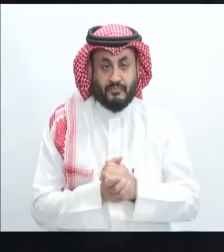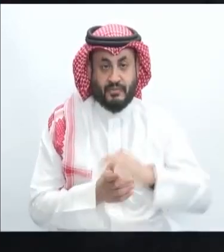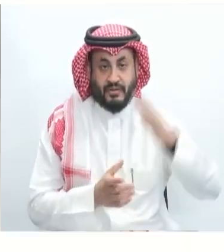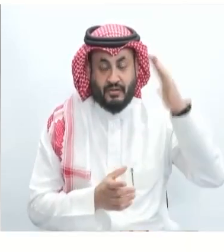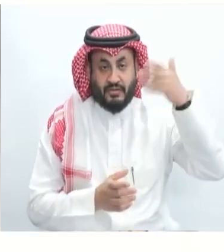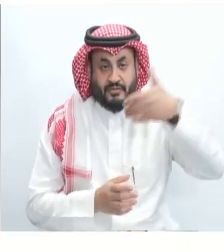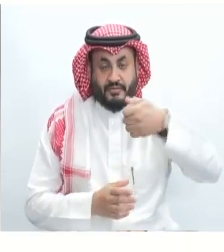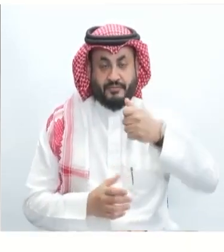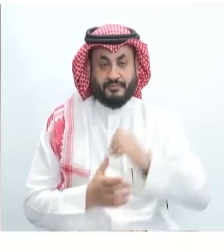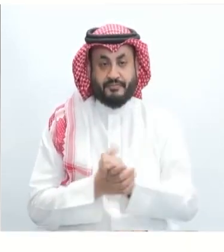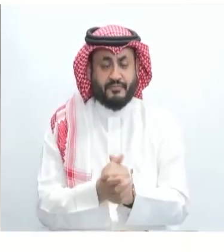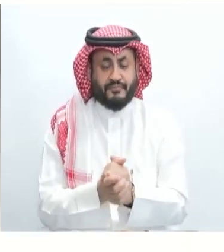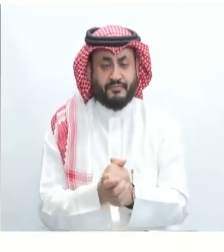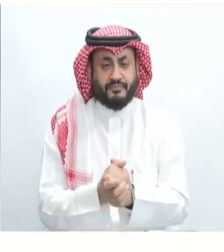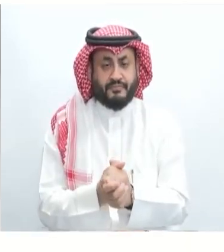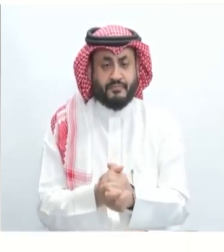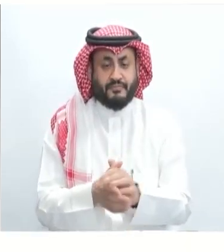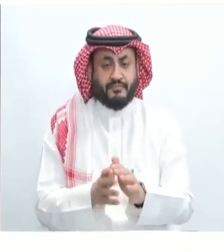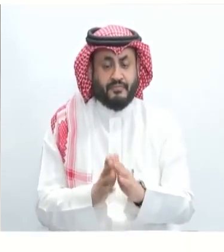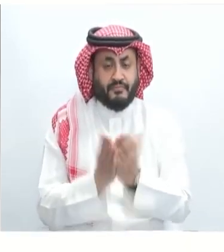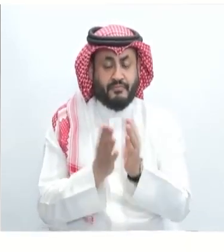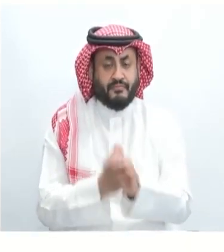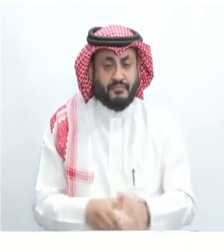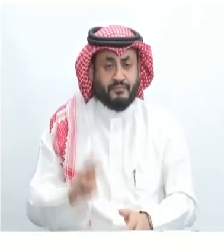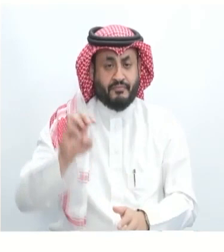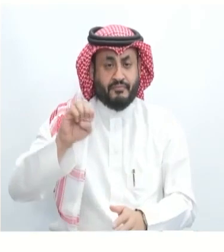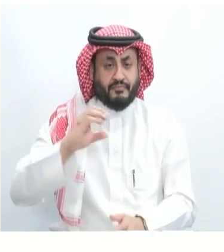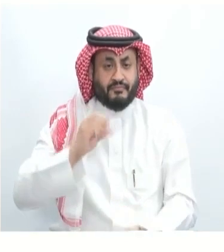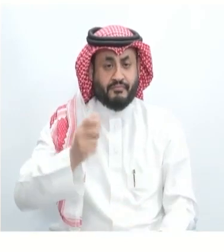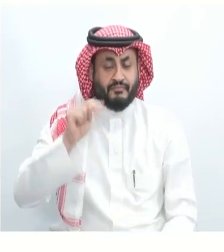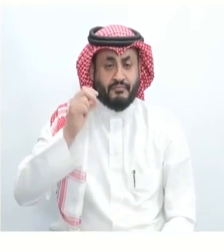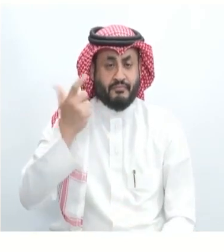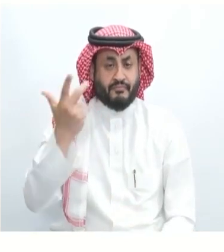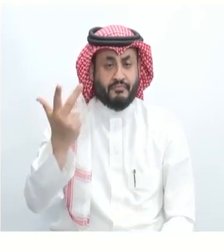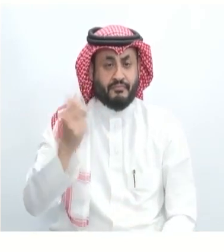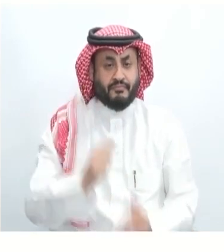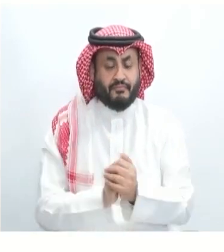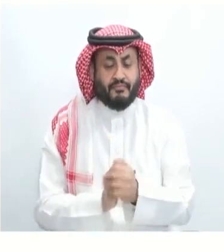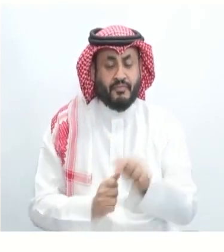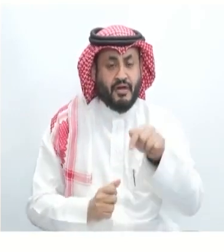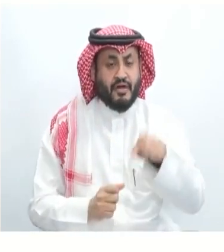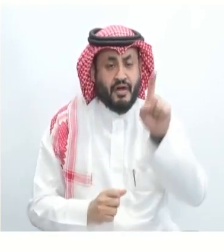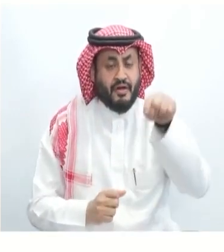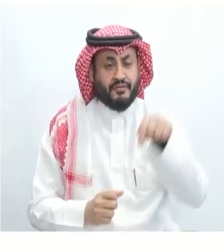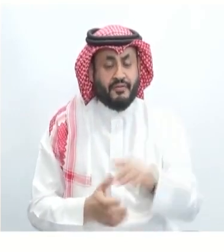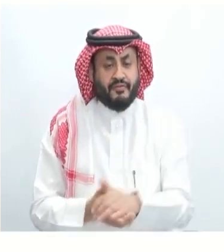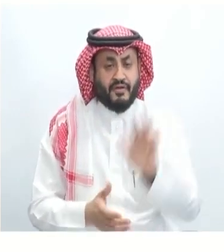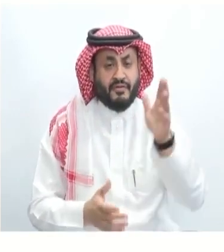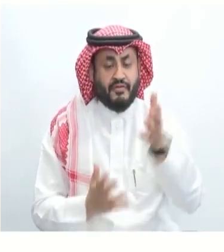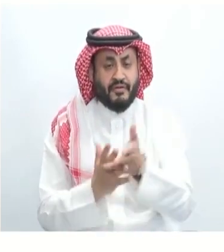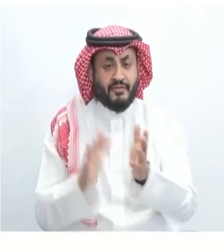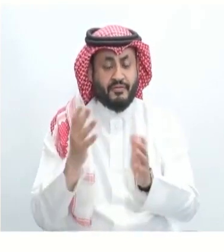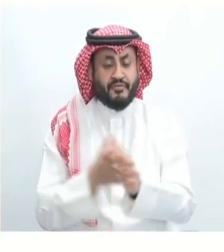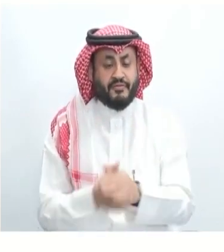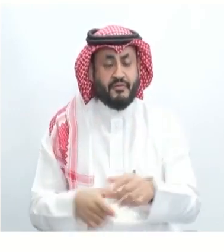Assalamu alaikum wa rahmatullahi wa barakatuh. Our textbook is Weekend 3, and today, inshallah, we will start a new unit that is